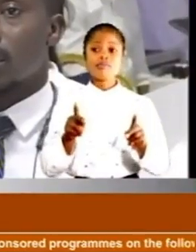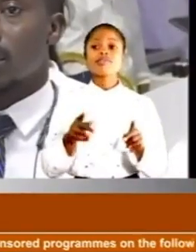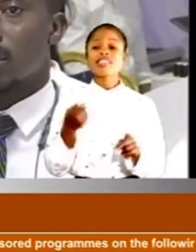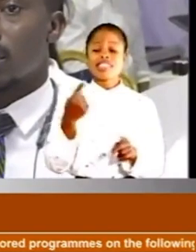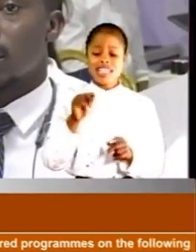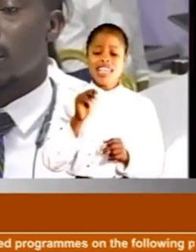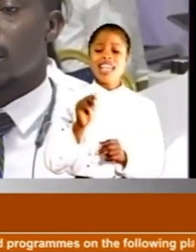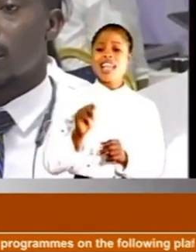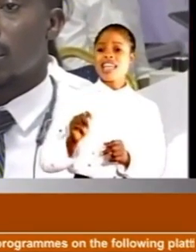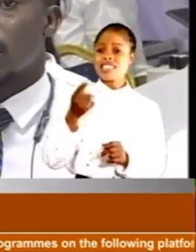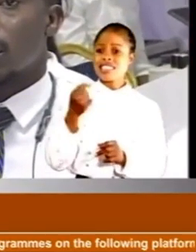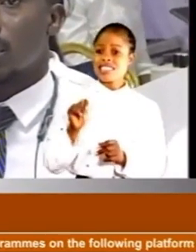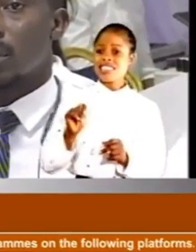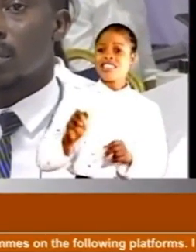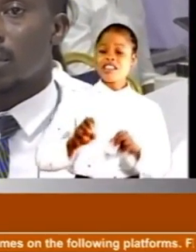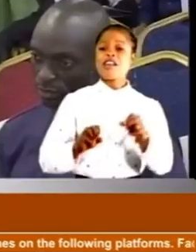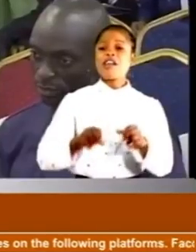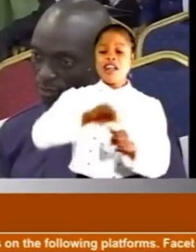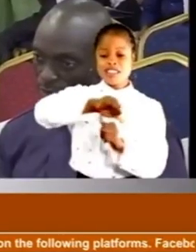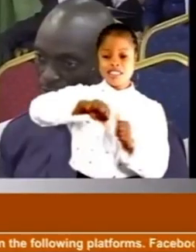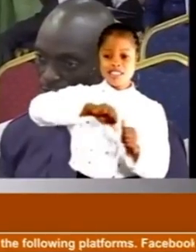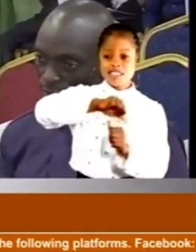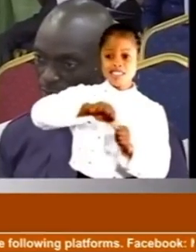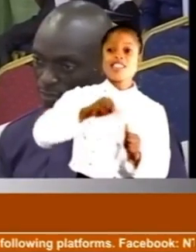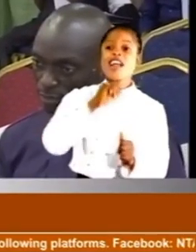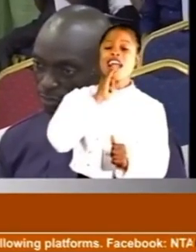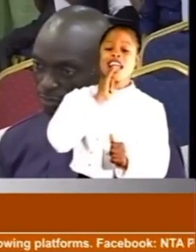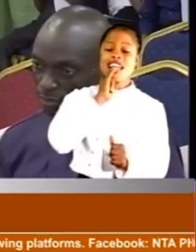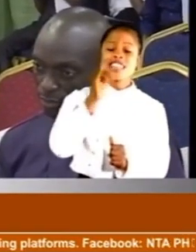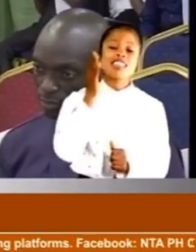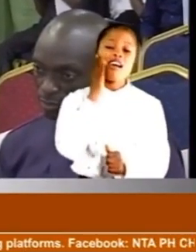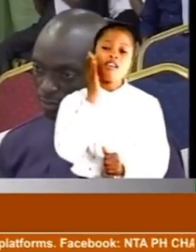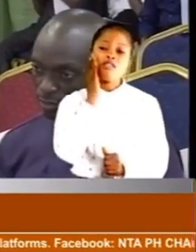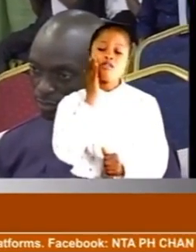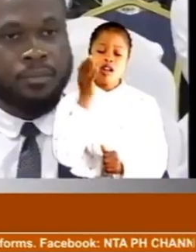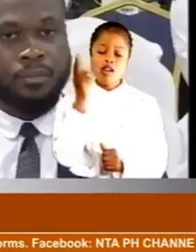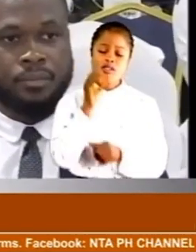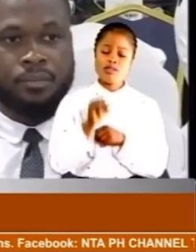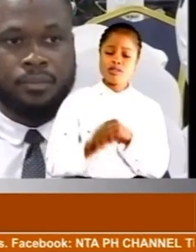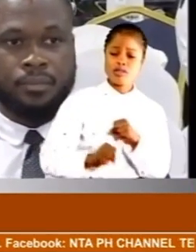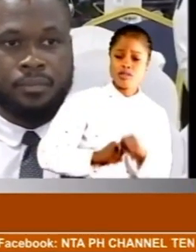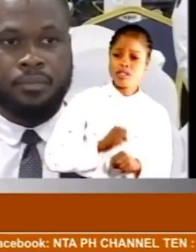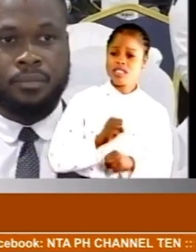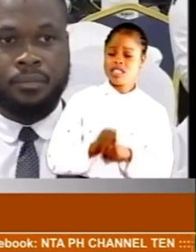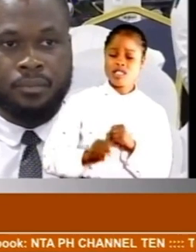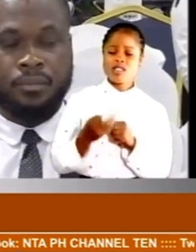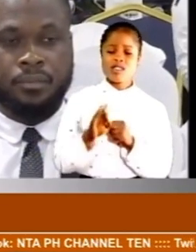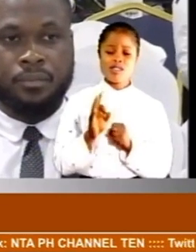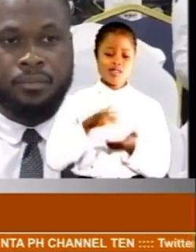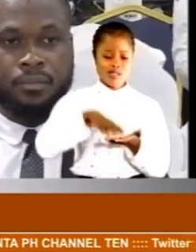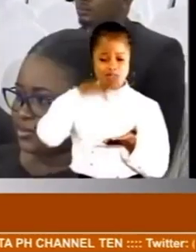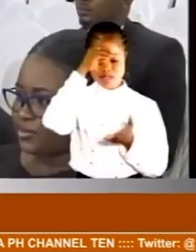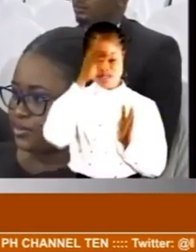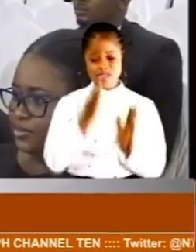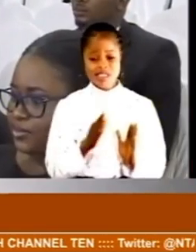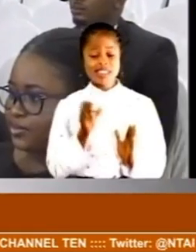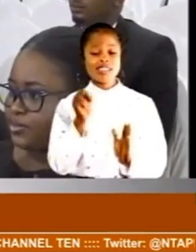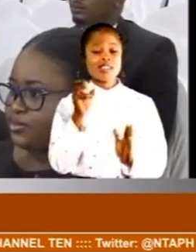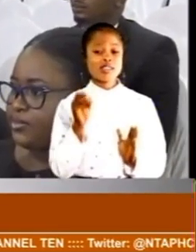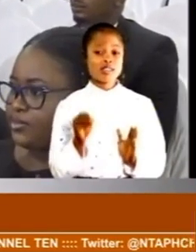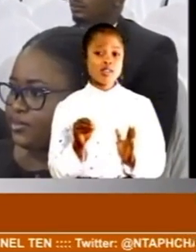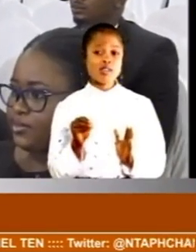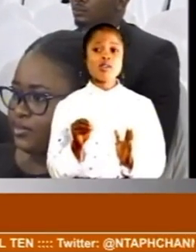the challenges students go through in pursuit of a career in law. In response to this challenge,